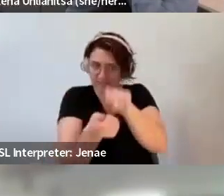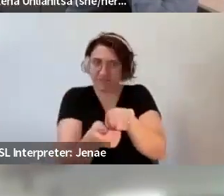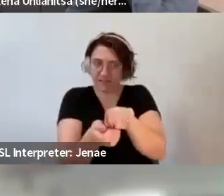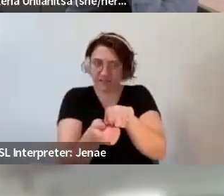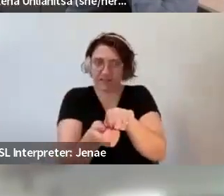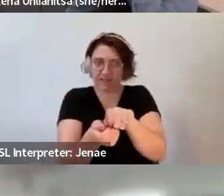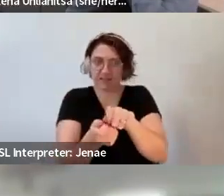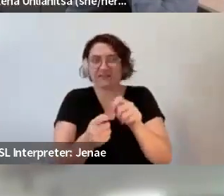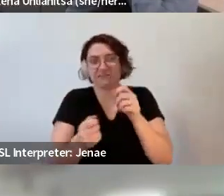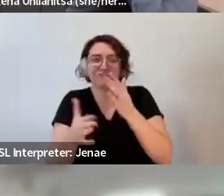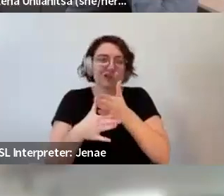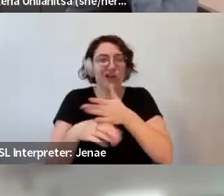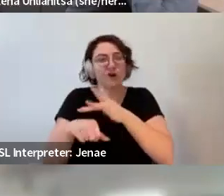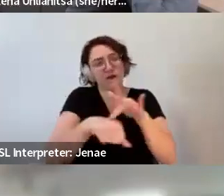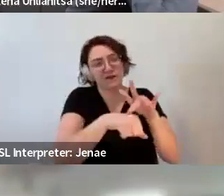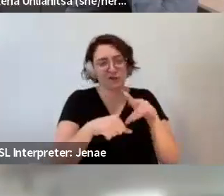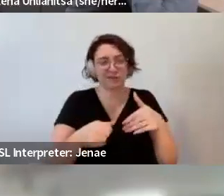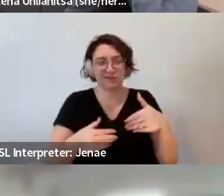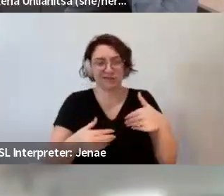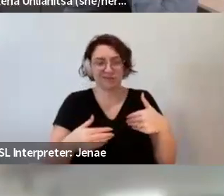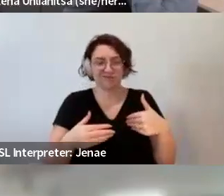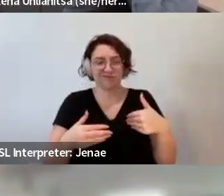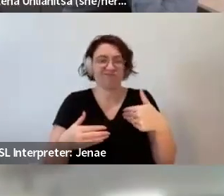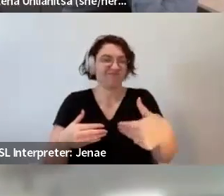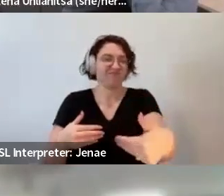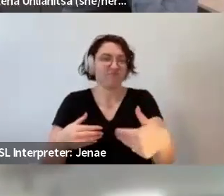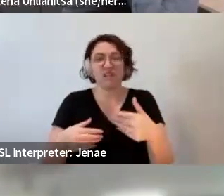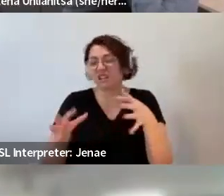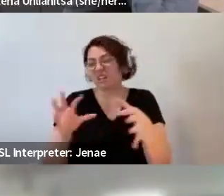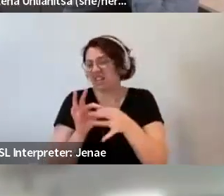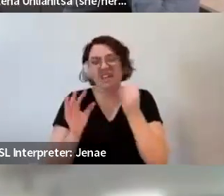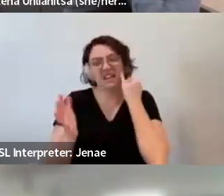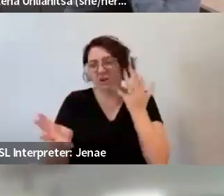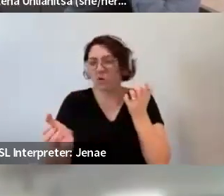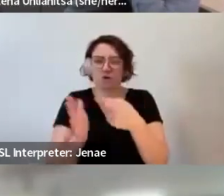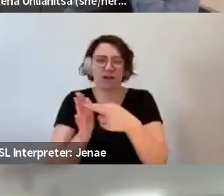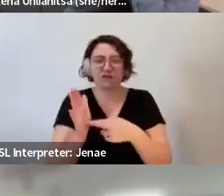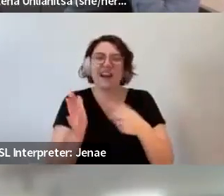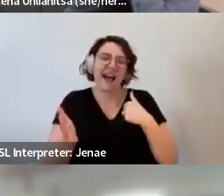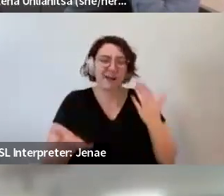share resources in the coming. So I put that, it's just a link if you want to register. I'm probably going to send some